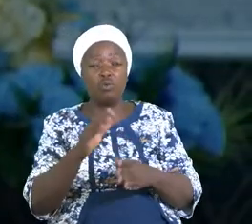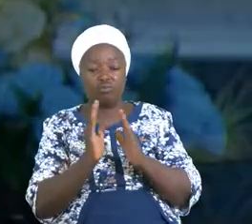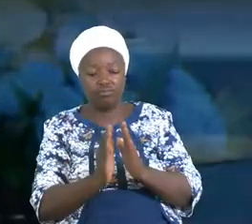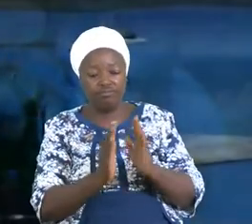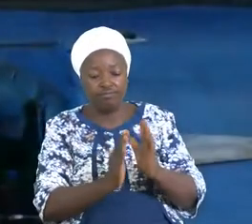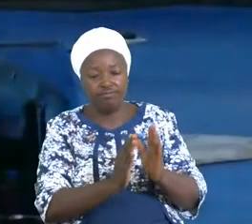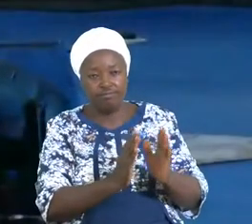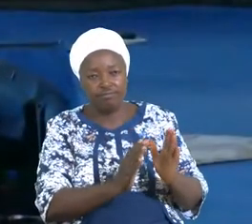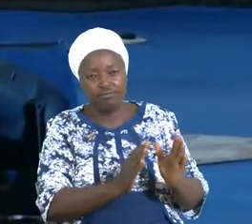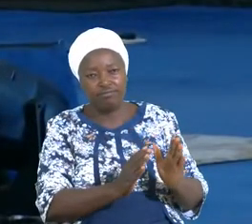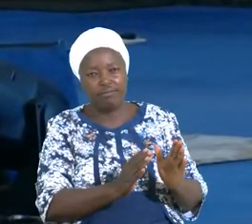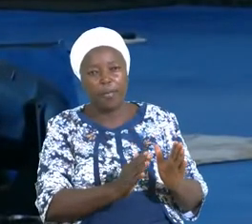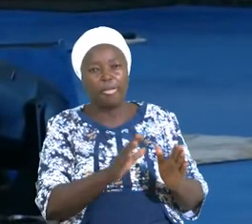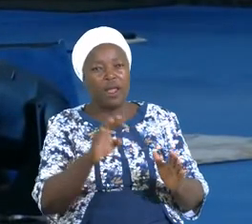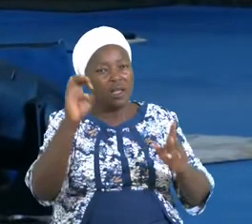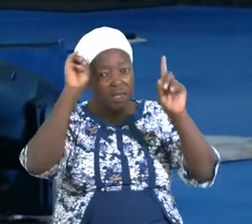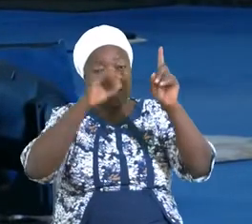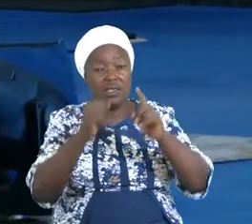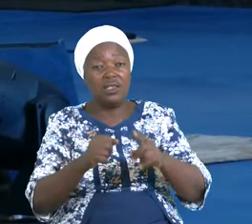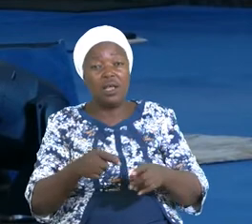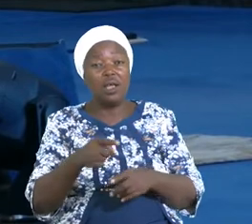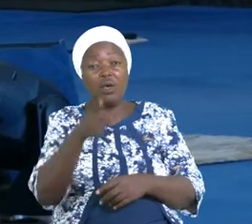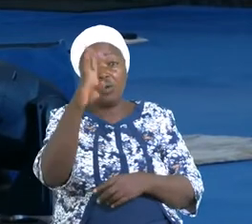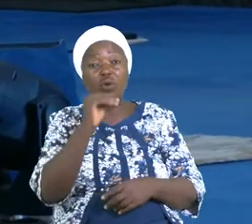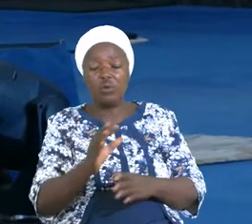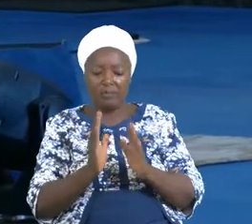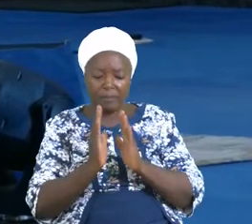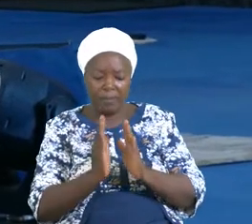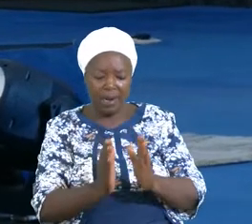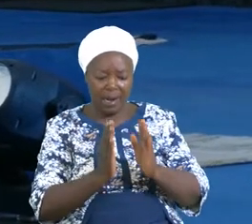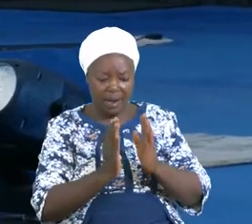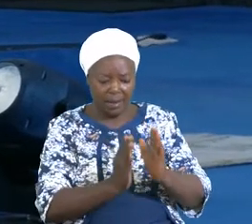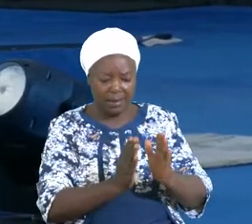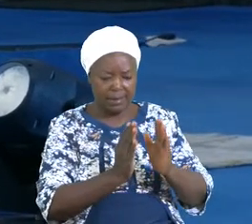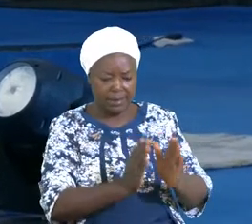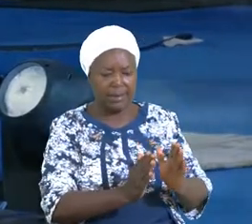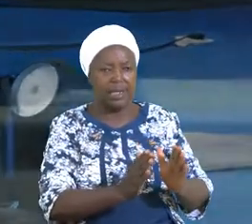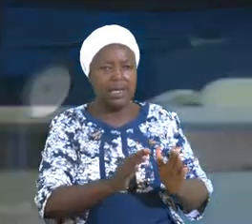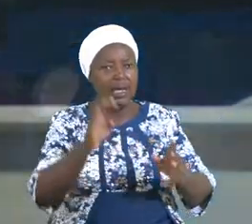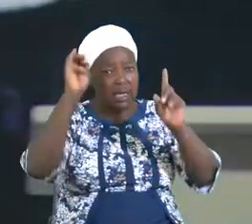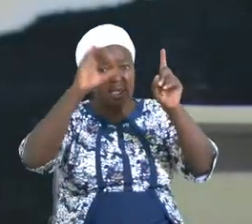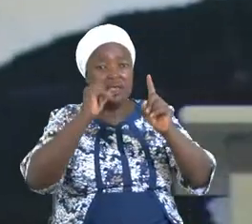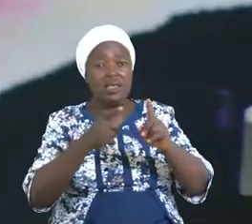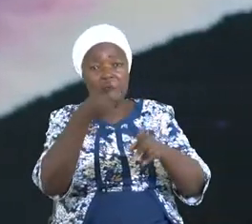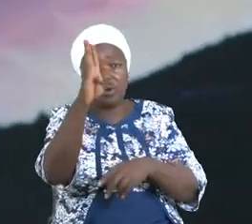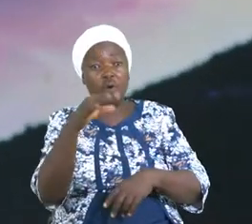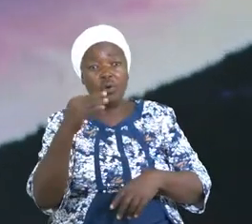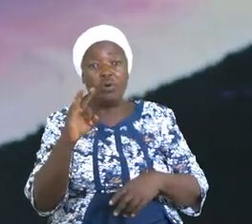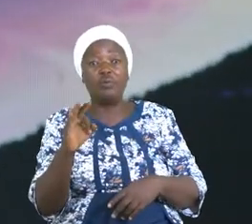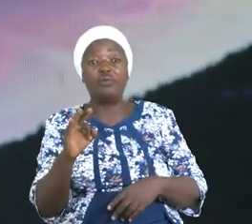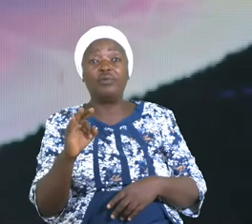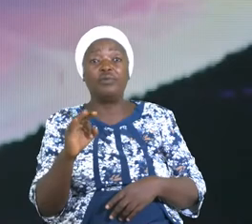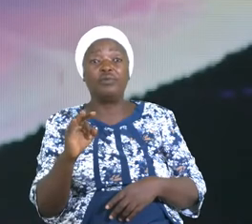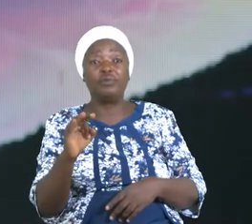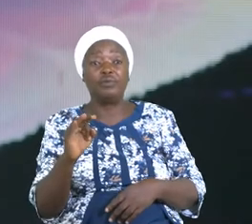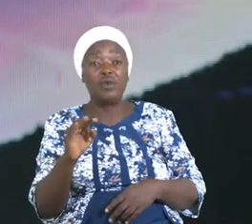a God of organization. He's a God of heavenly